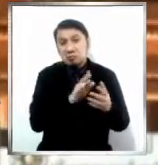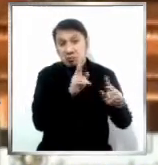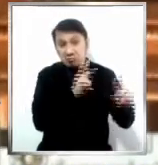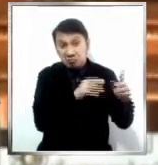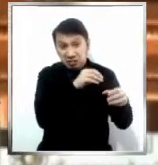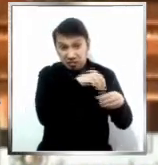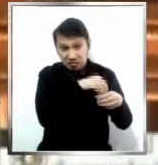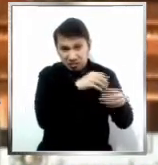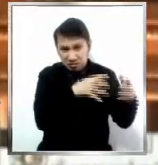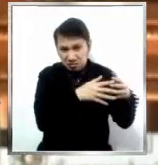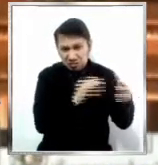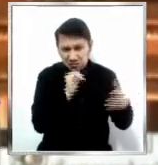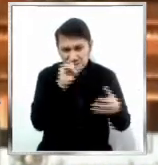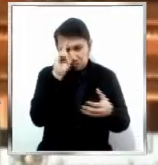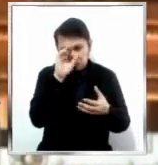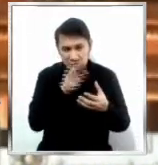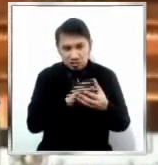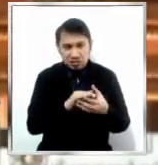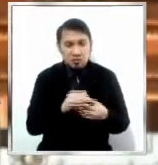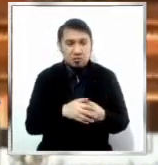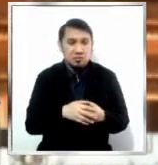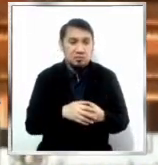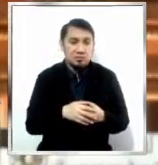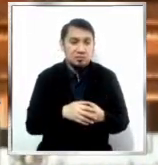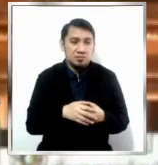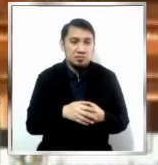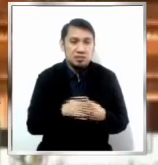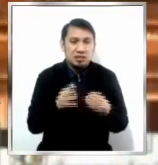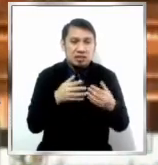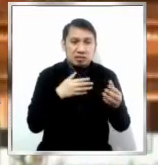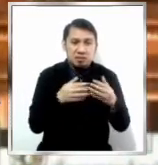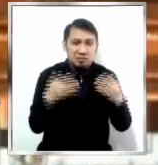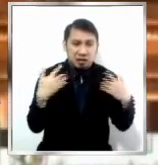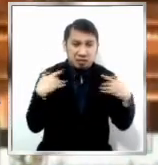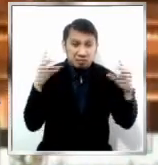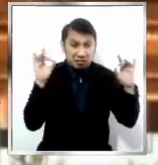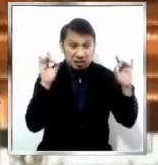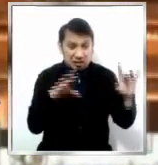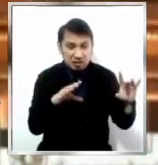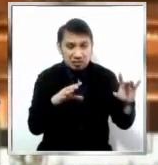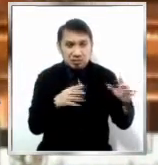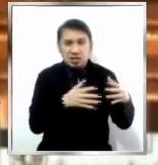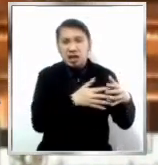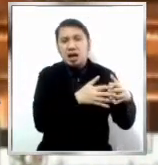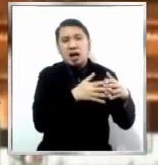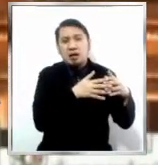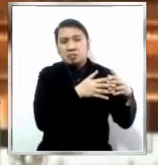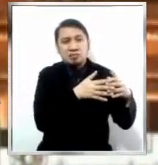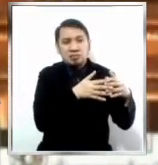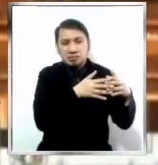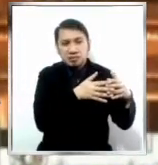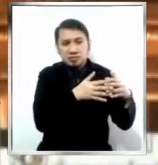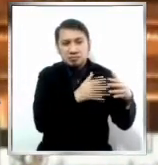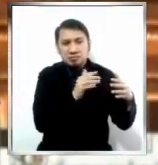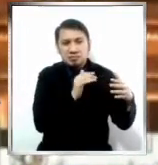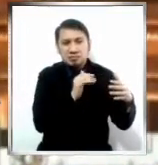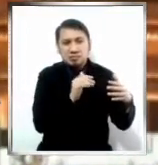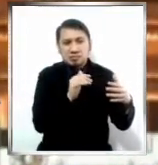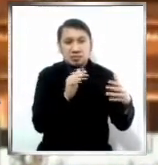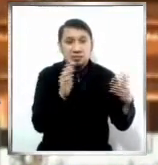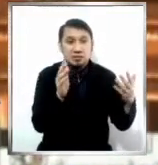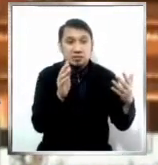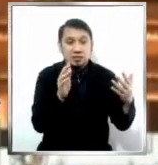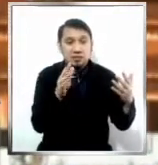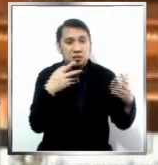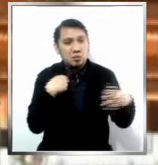with the presence of clear danger, the American seems to us, tayong nakatingin sa kanila from